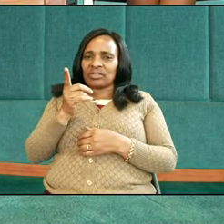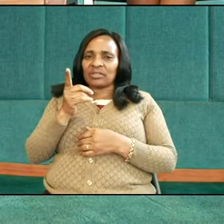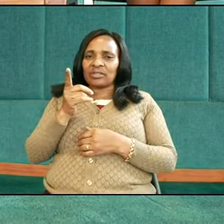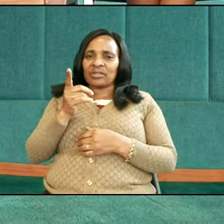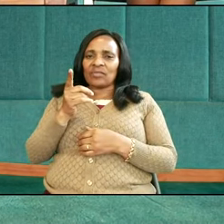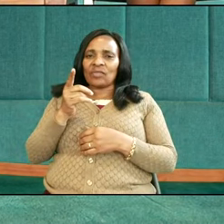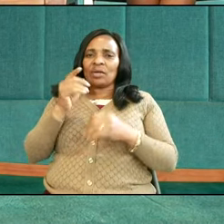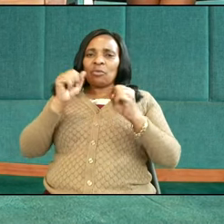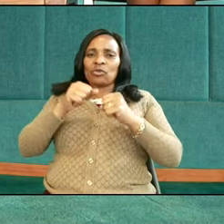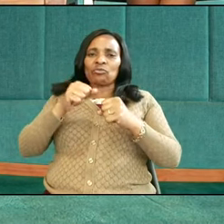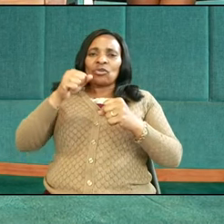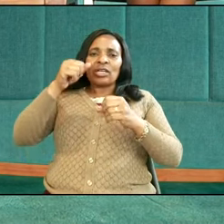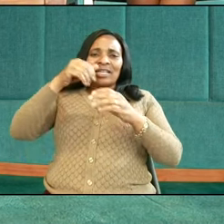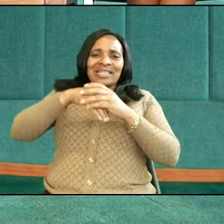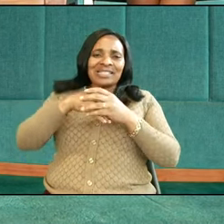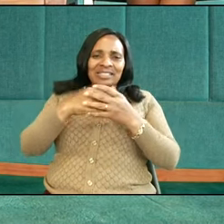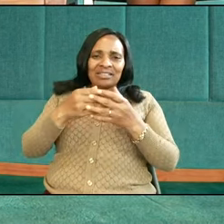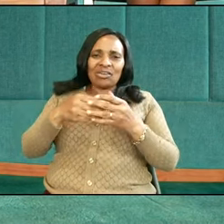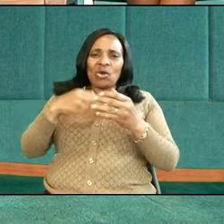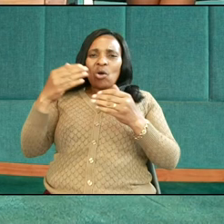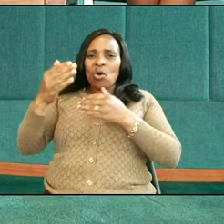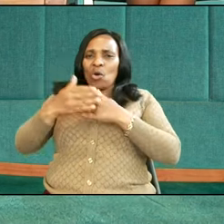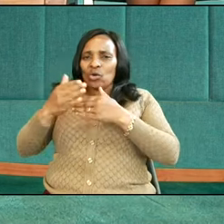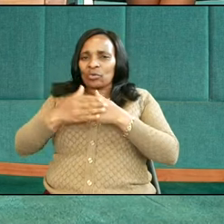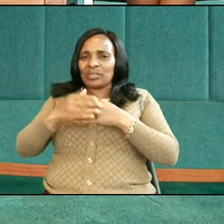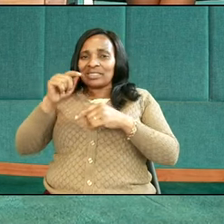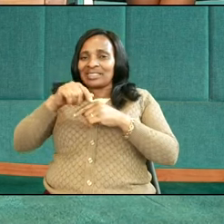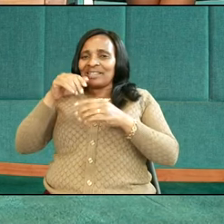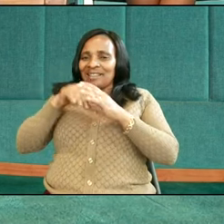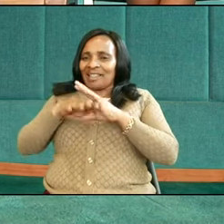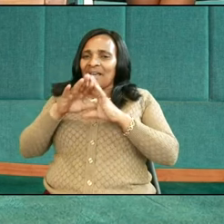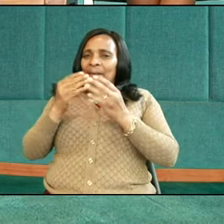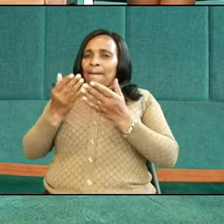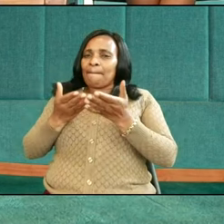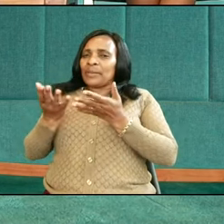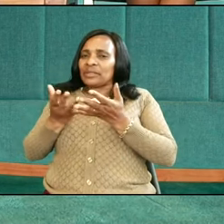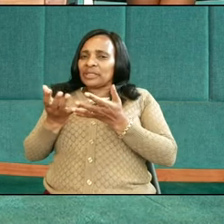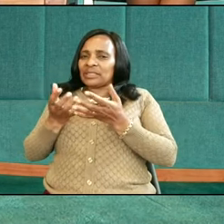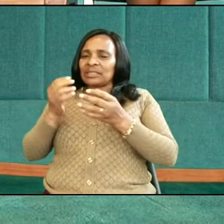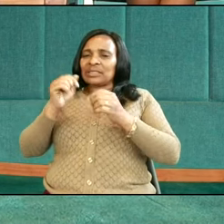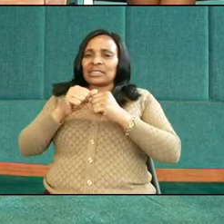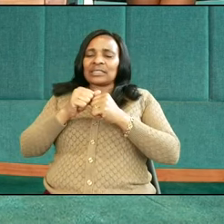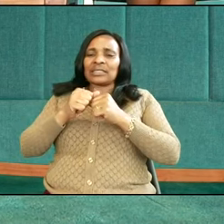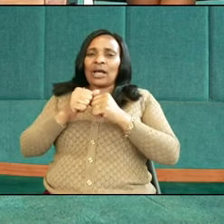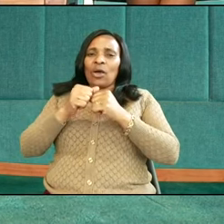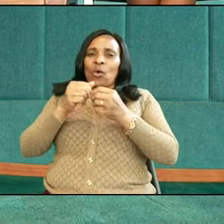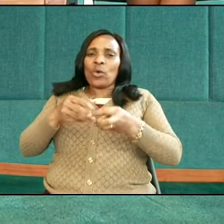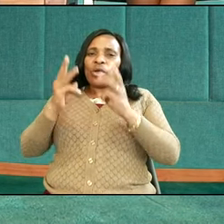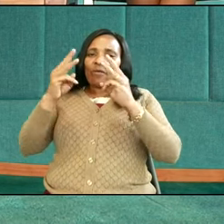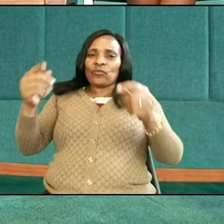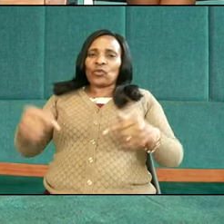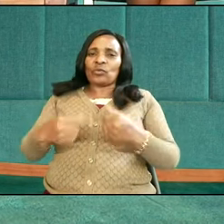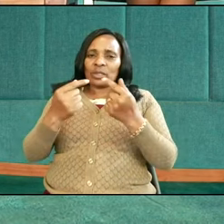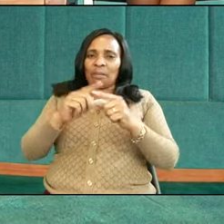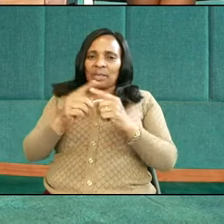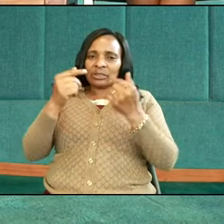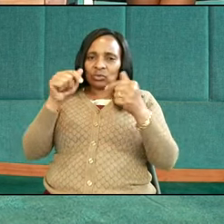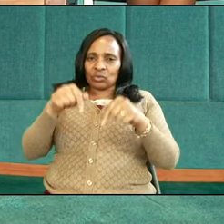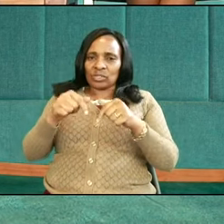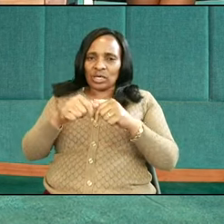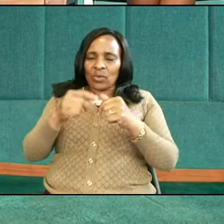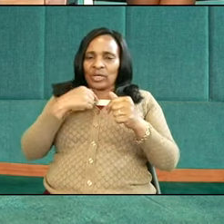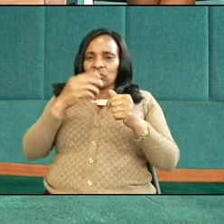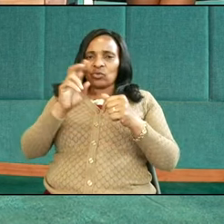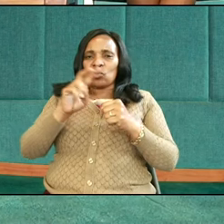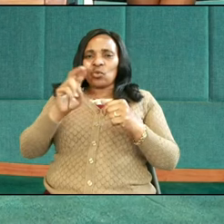you know, you're getting into his face, you know, you're almost getting into their business. You know, there's an air of controversy, yeah? And today we want to look at a story just